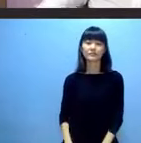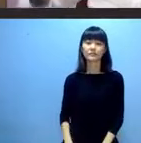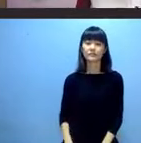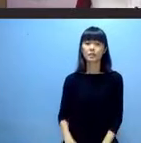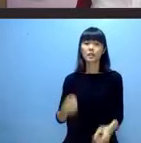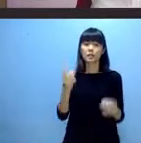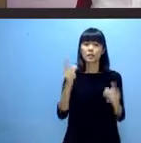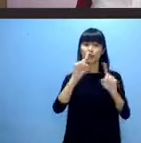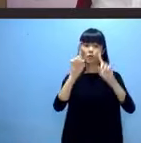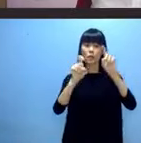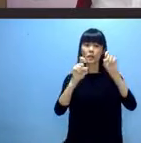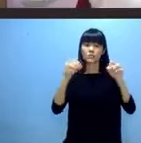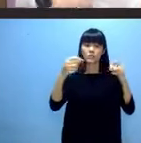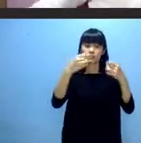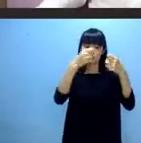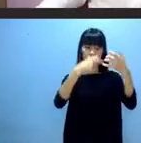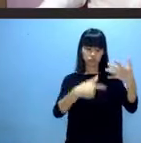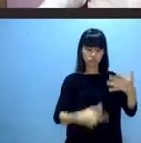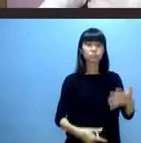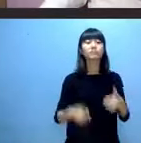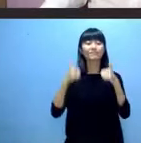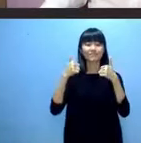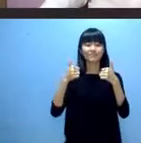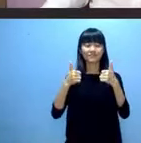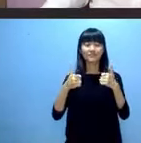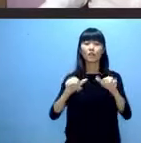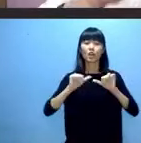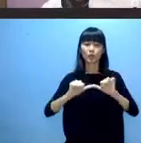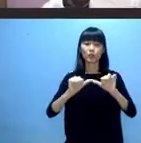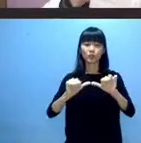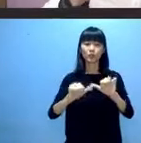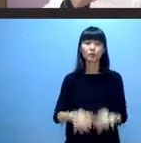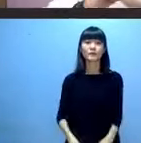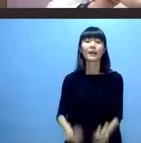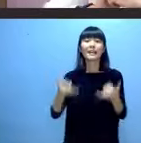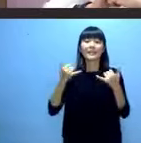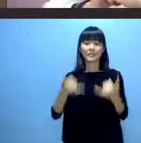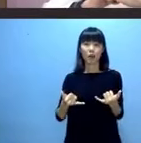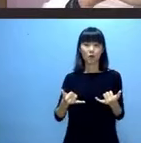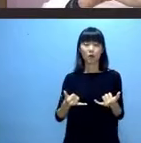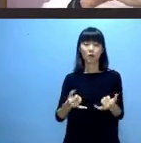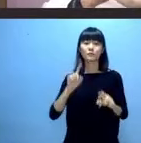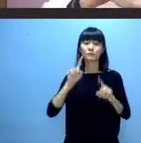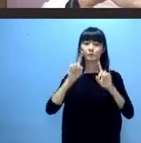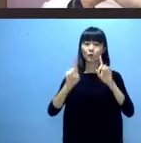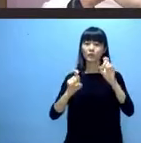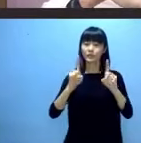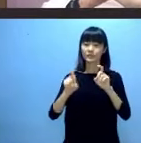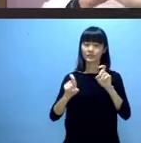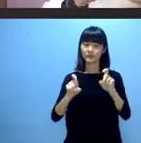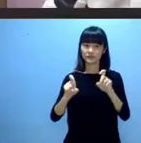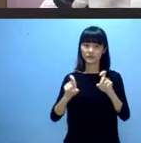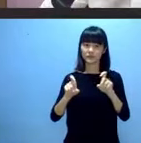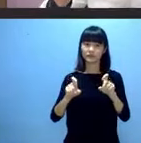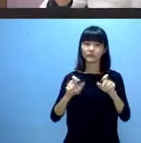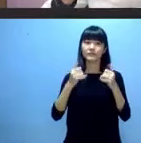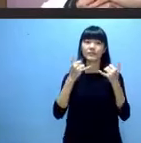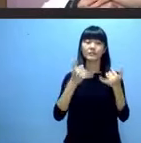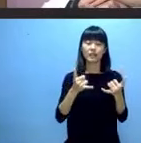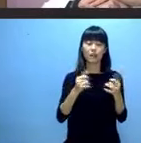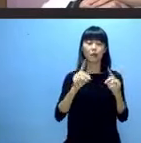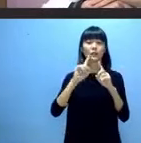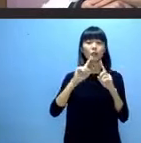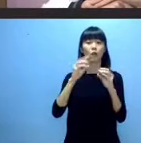your questions. Remember to continue your questions, comments below. Let's get into questions as we pivot this conversation more towards the future and what